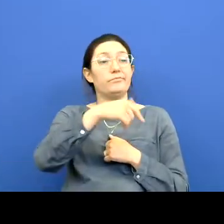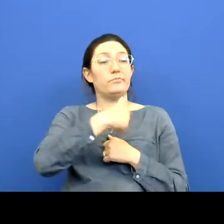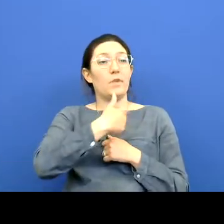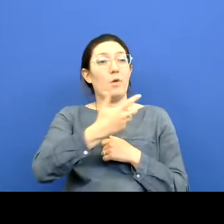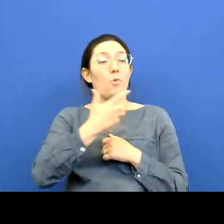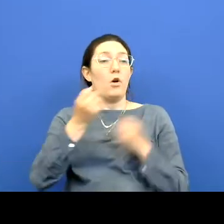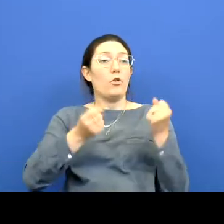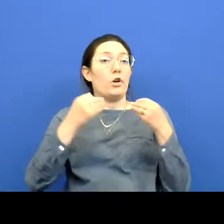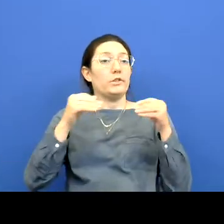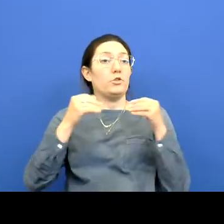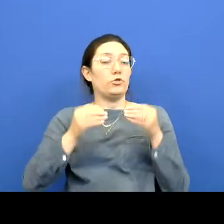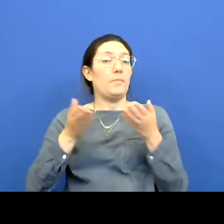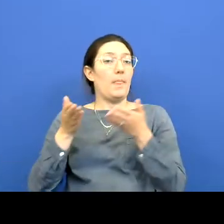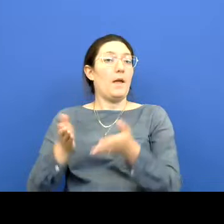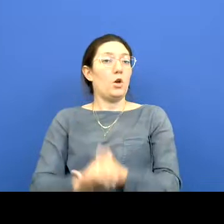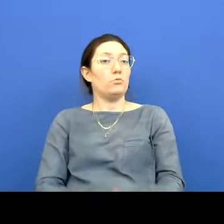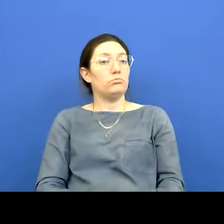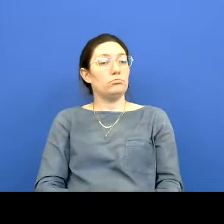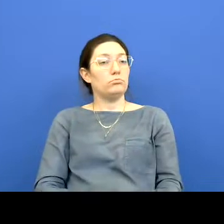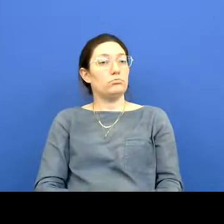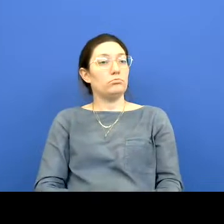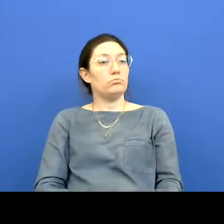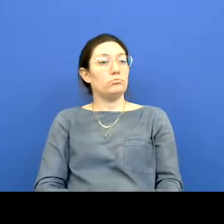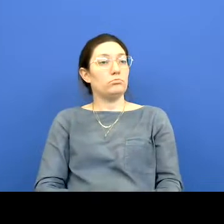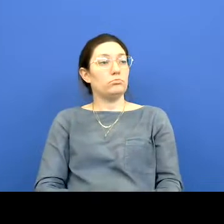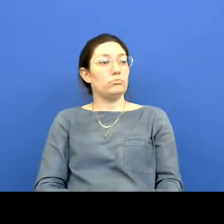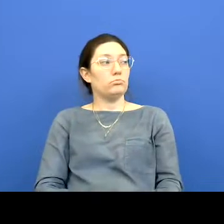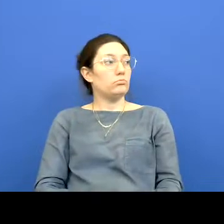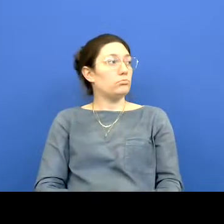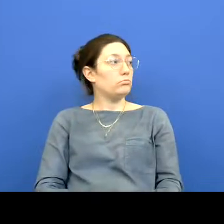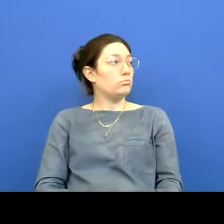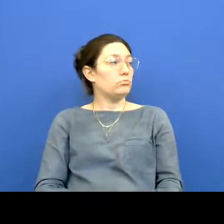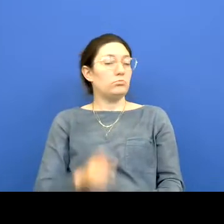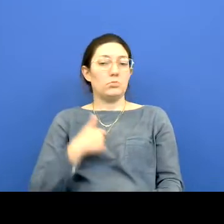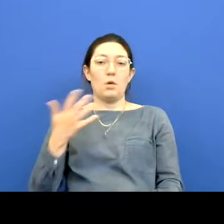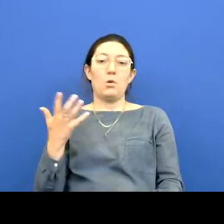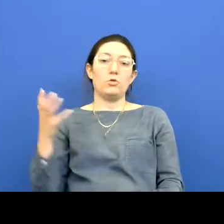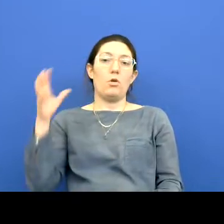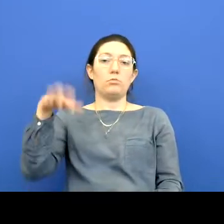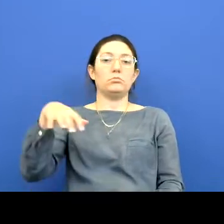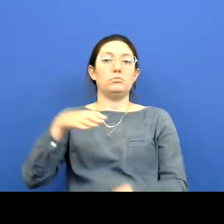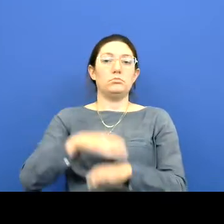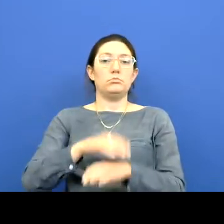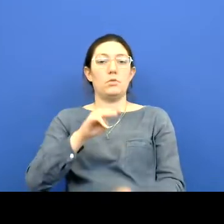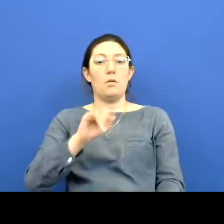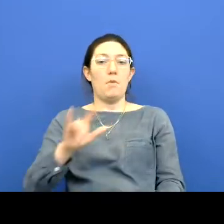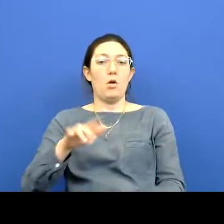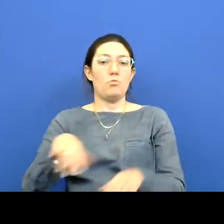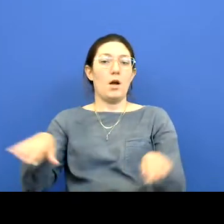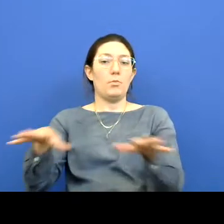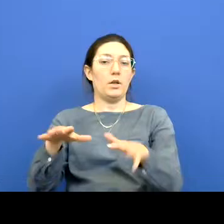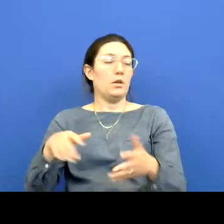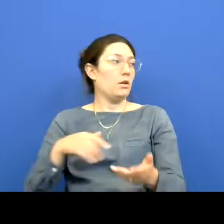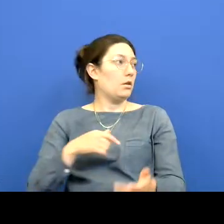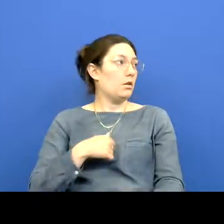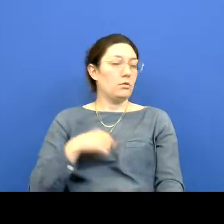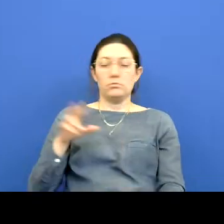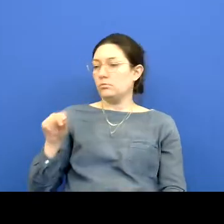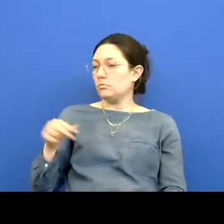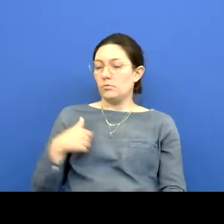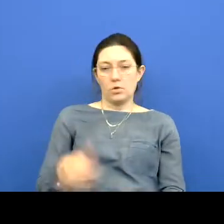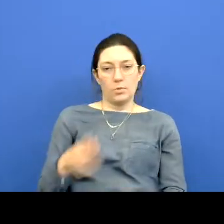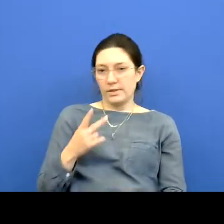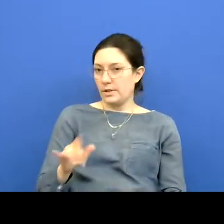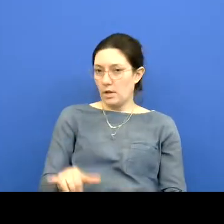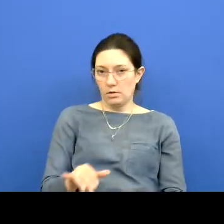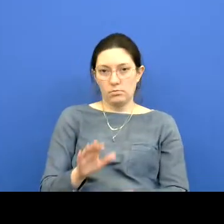car dealership, like Wilmerite could come in and say, I want to put one on the mall property. I would not want to see that.